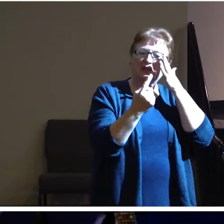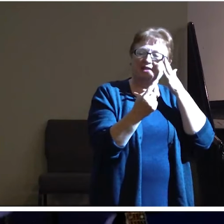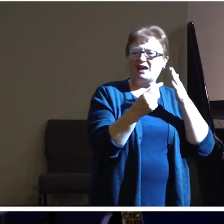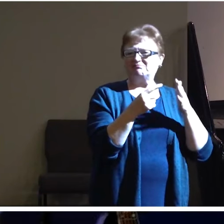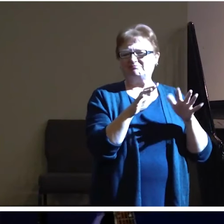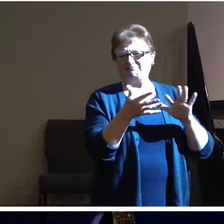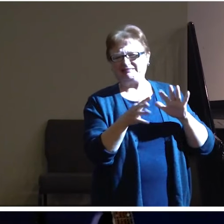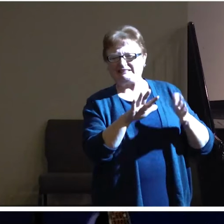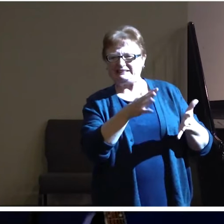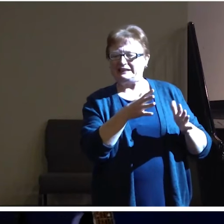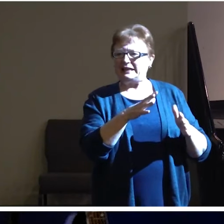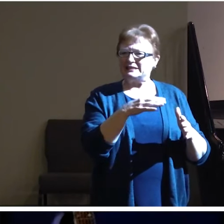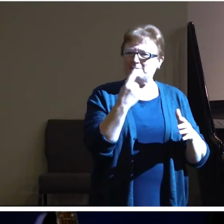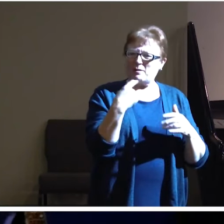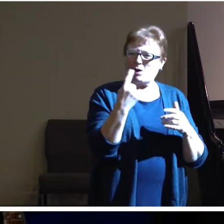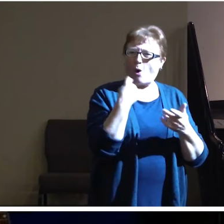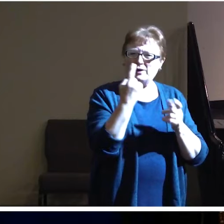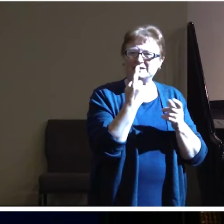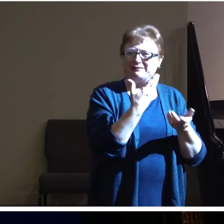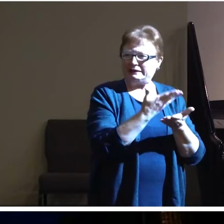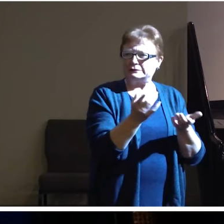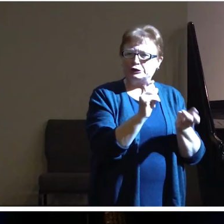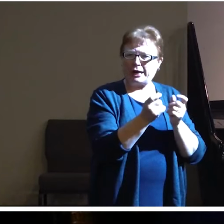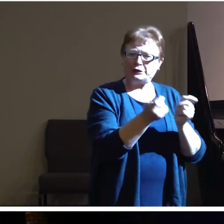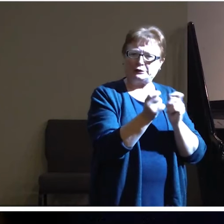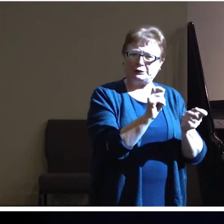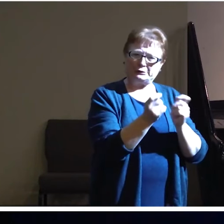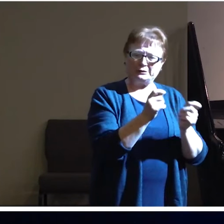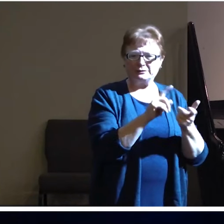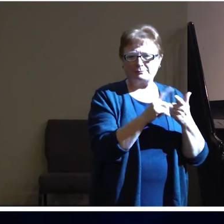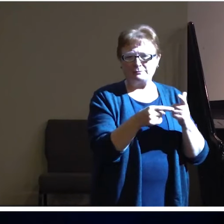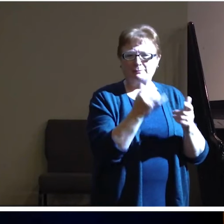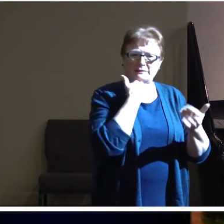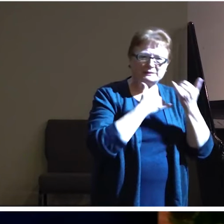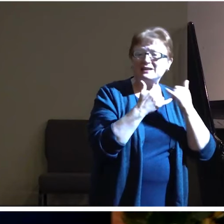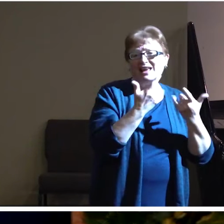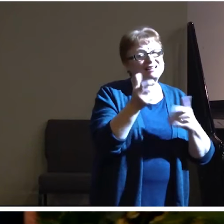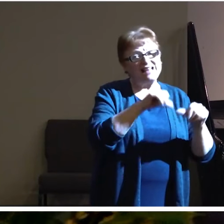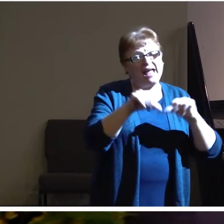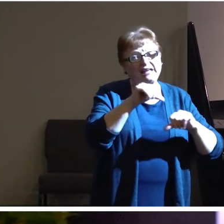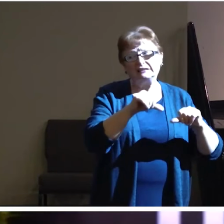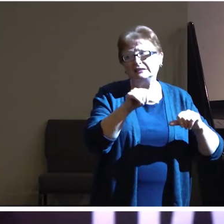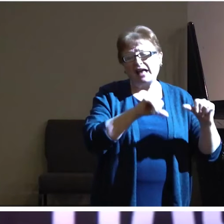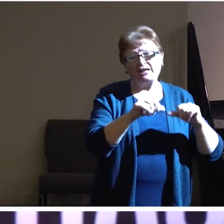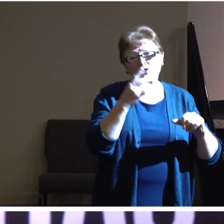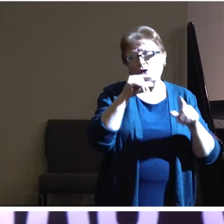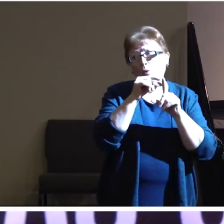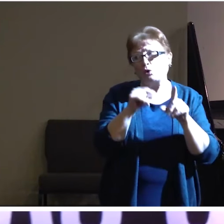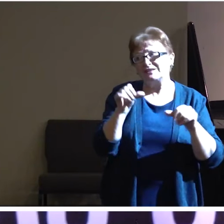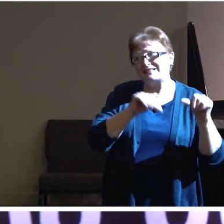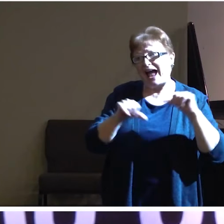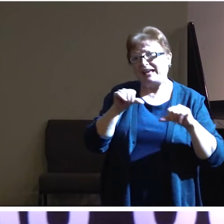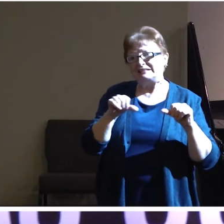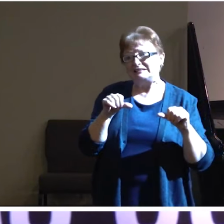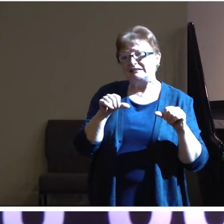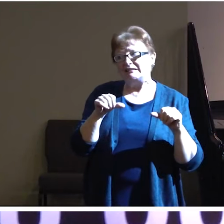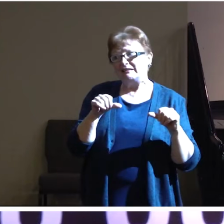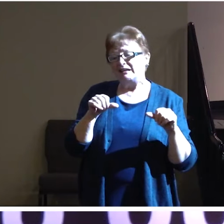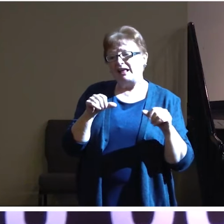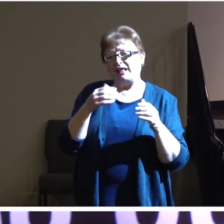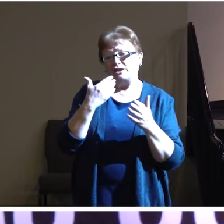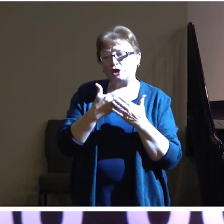slippery and ever-changing and often makes mistakes like science, science, the word science, which we're not opposed, we're not